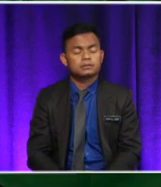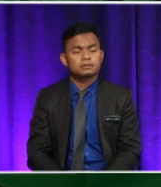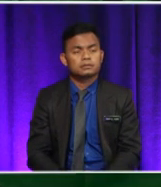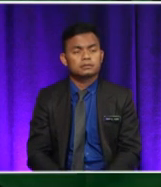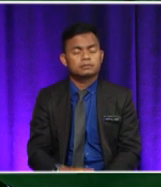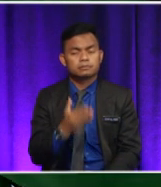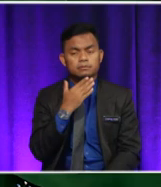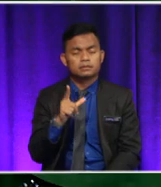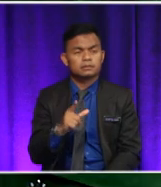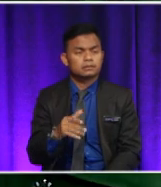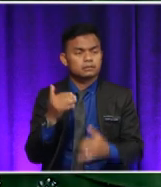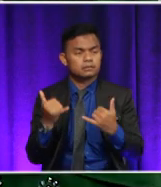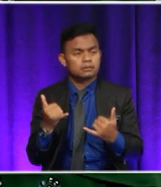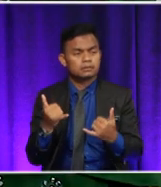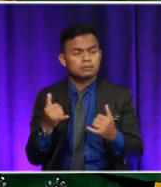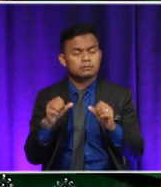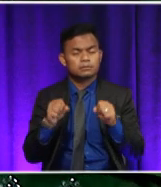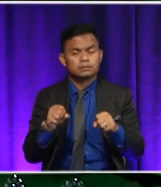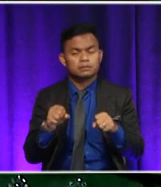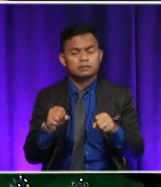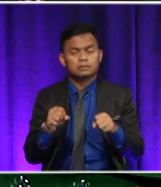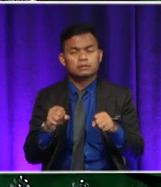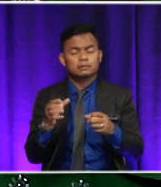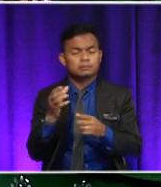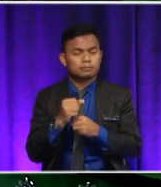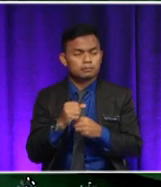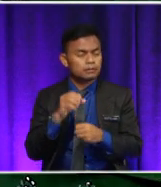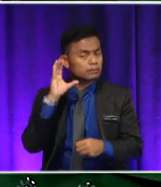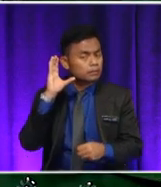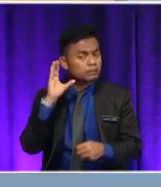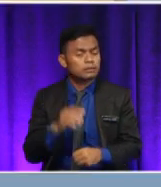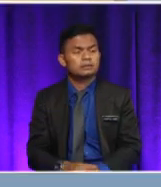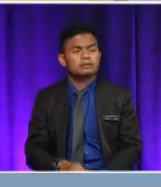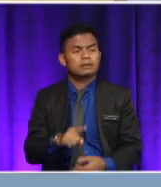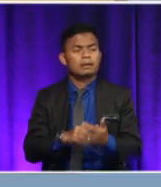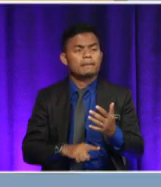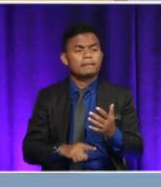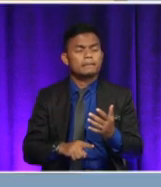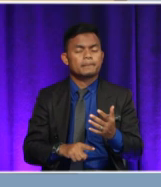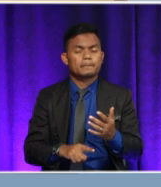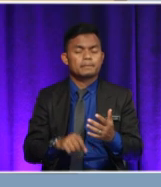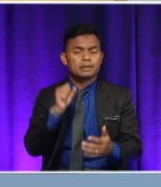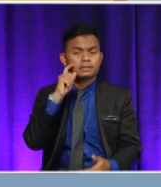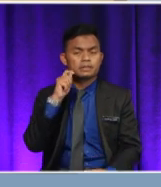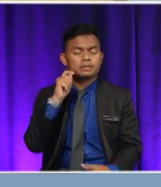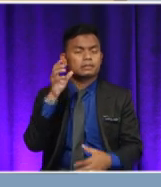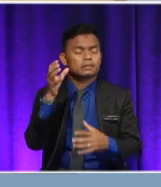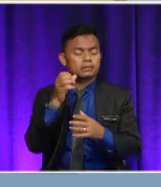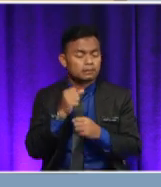Okay. Can I have a short response from you girls? What can the achievement of Ed Stafford teach us?